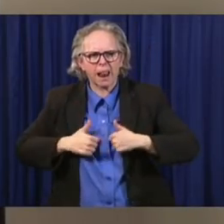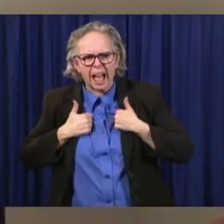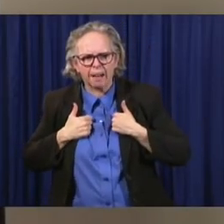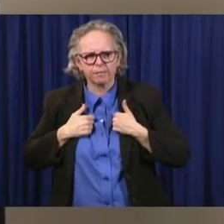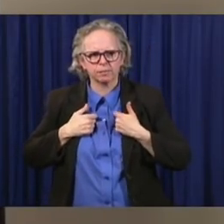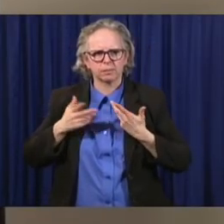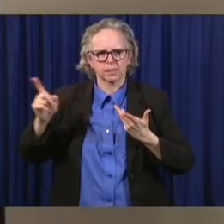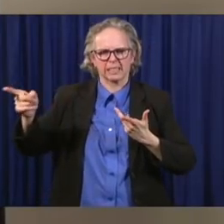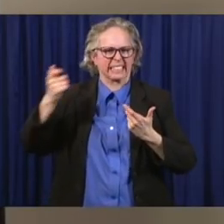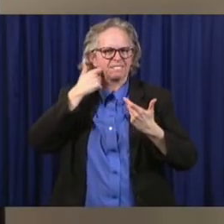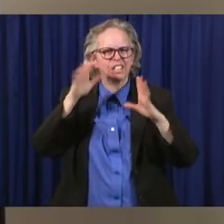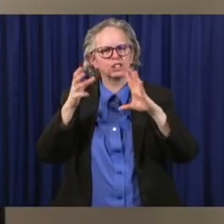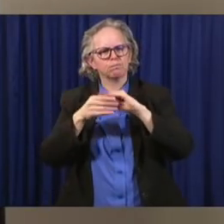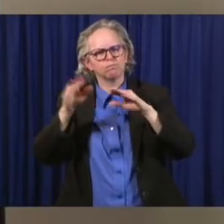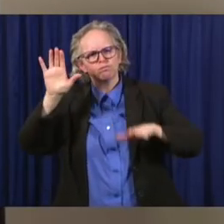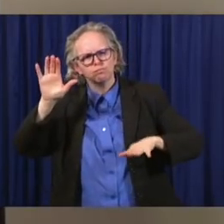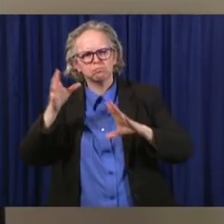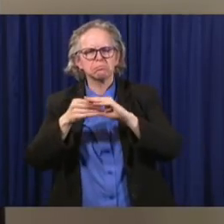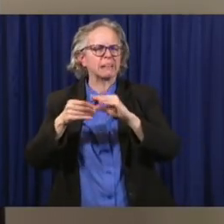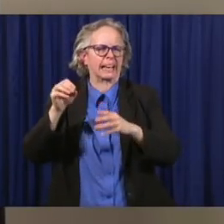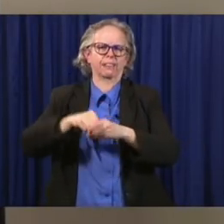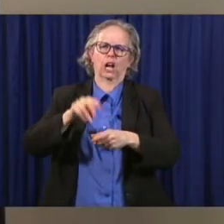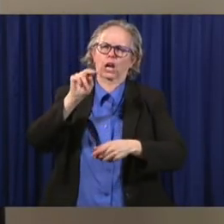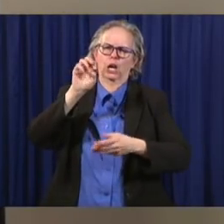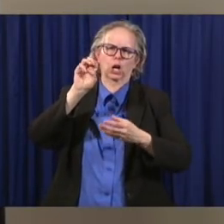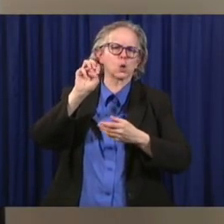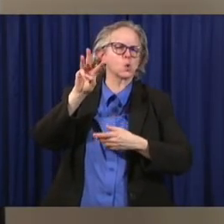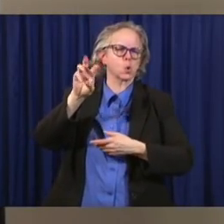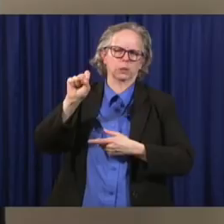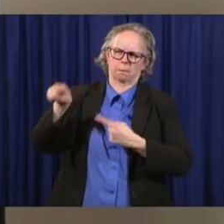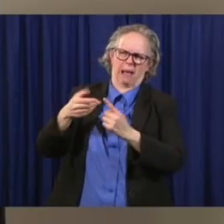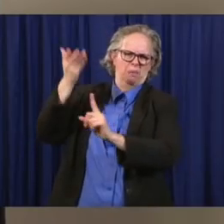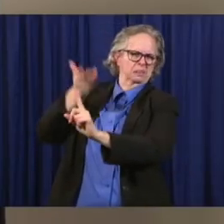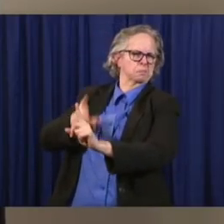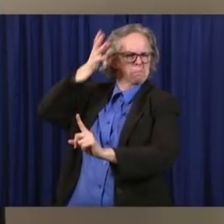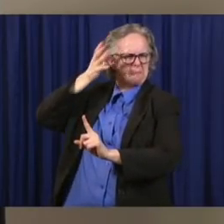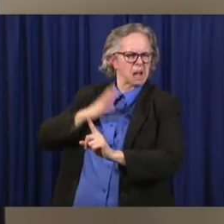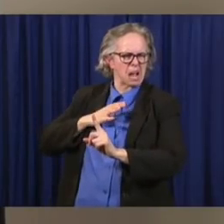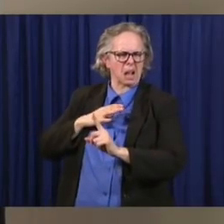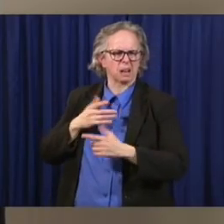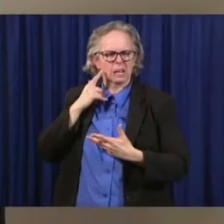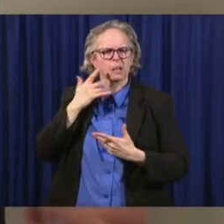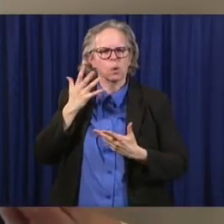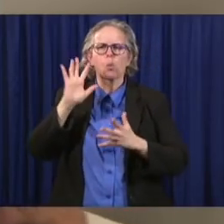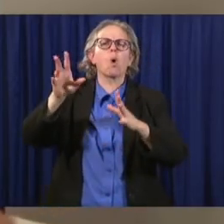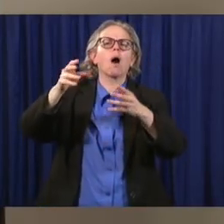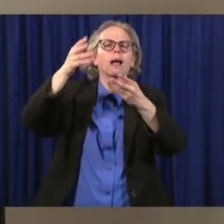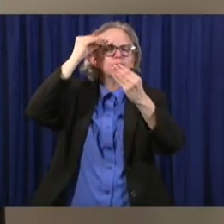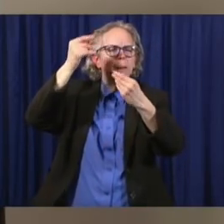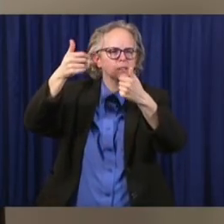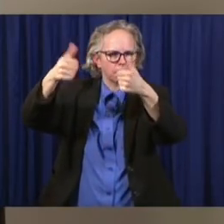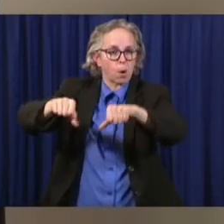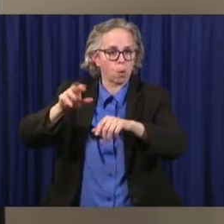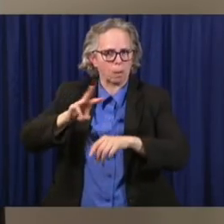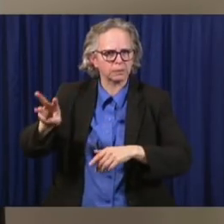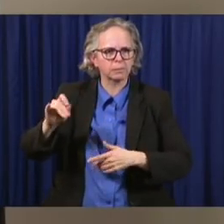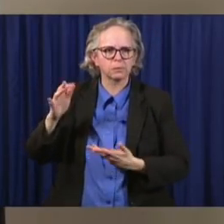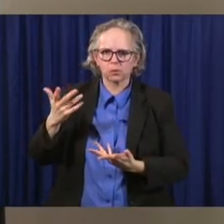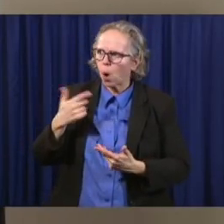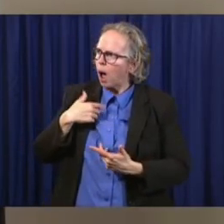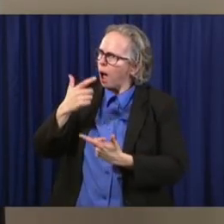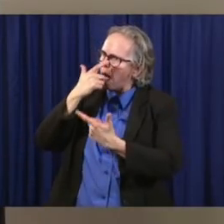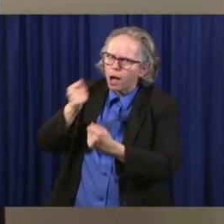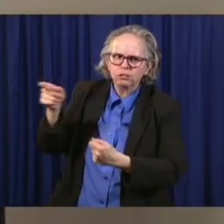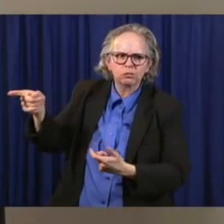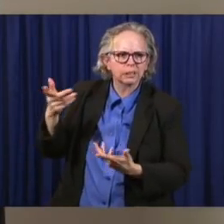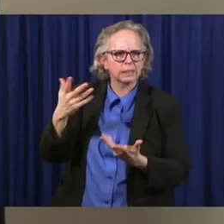yesterday. So one of the slides, these are a couple slides, we'll have them on our website for you, that I find interesting. But he's calling about boxing it